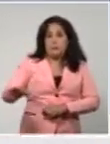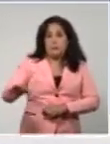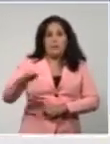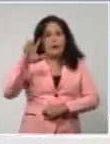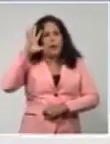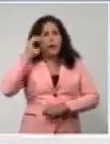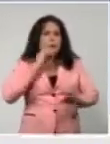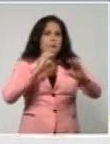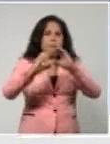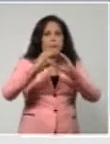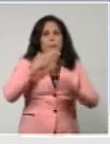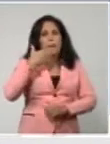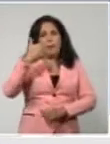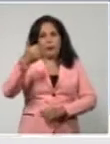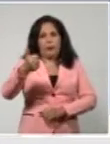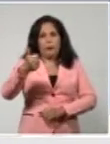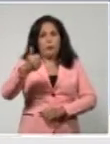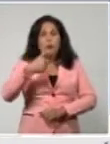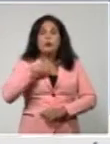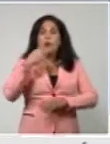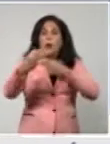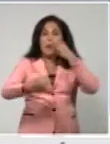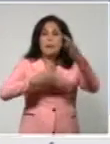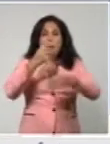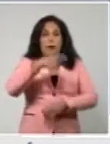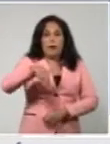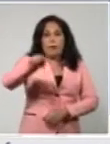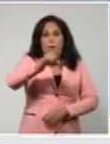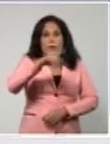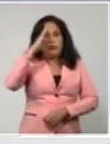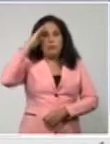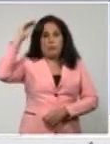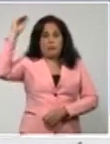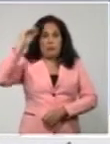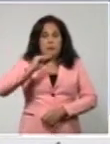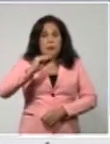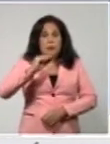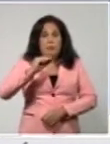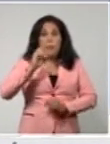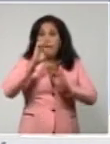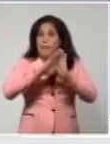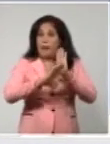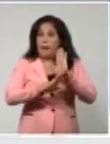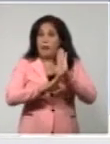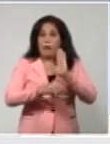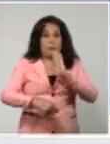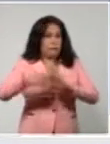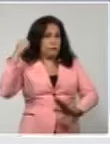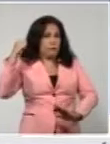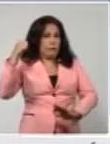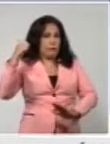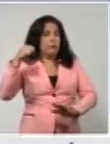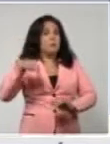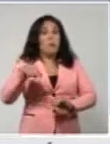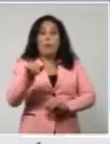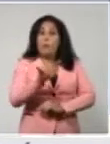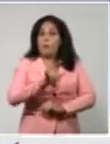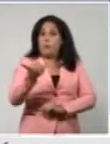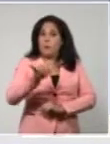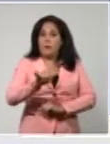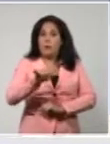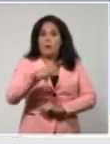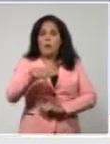for Havana and Mayabeque, the rest of Cuba, that is, all the provinces and the Isle of Youth